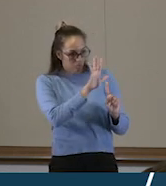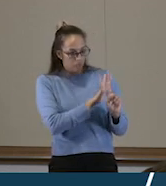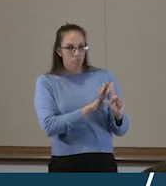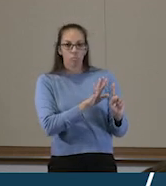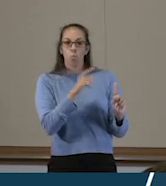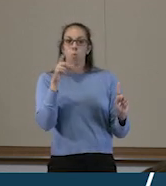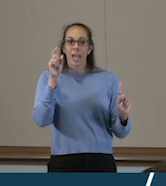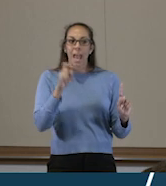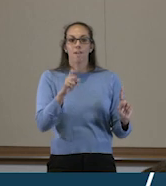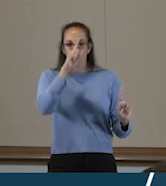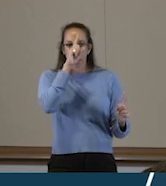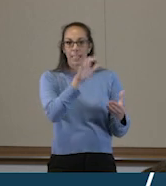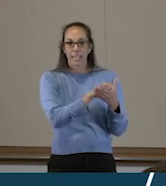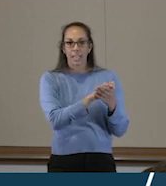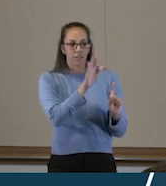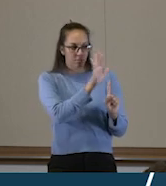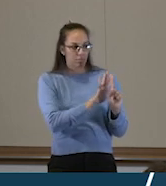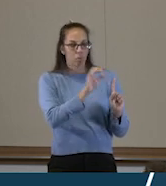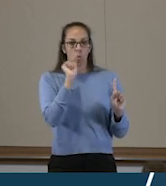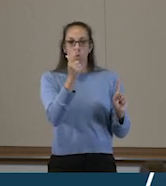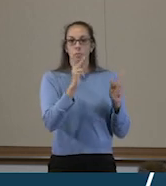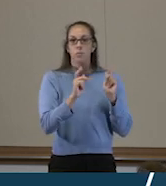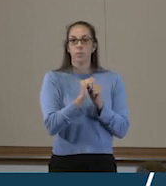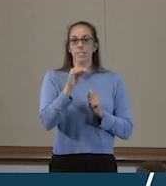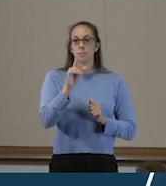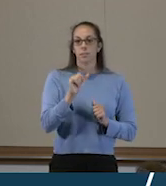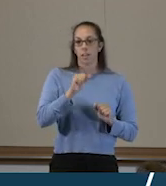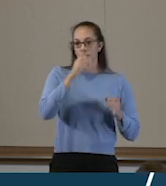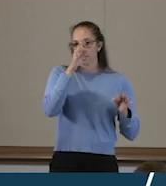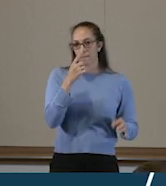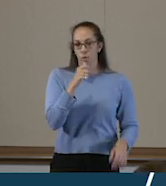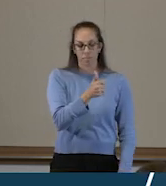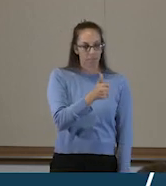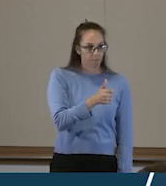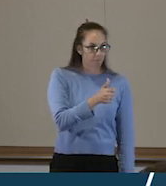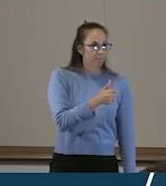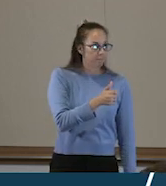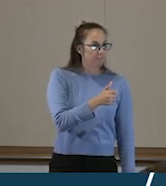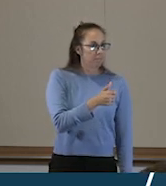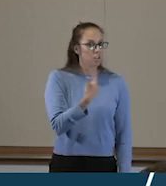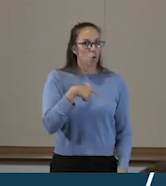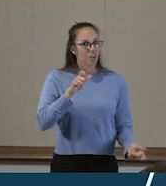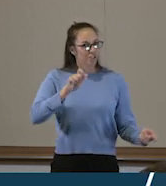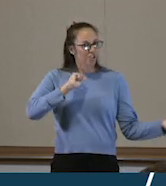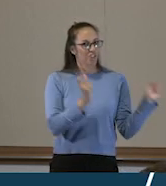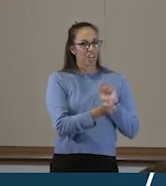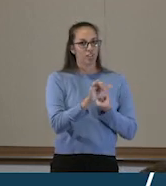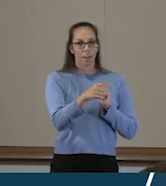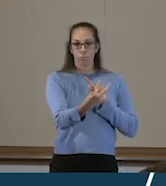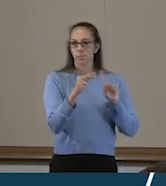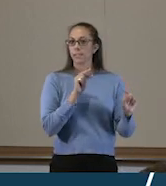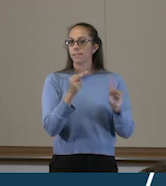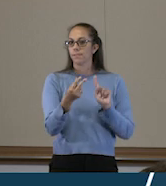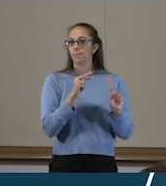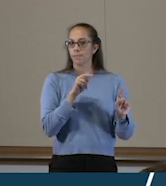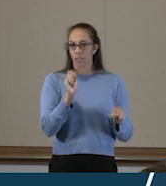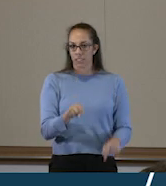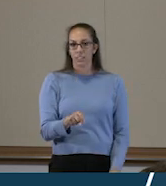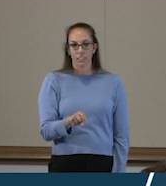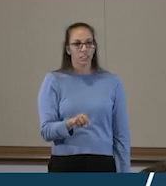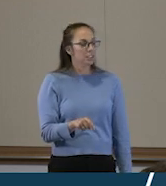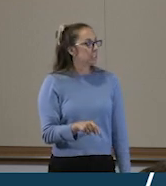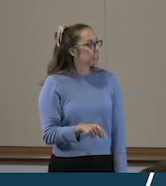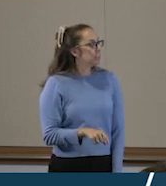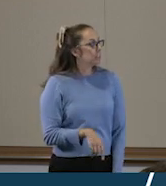competent to make their own decisions. We change the narrative a bit, right? And there is no requirement that a